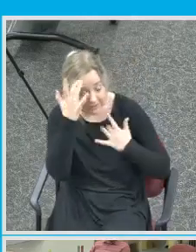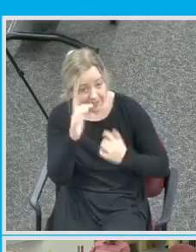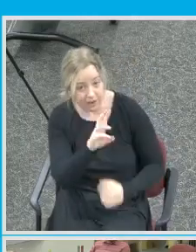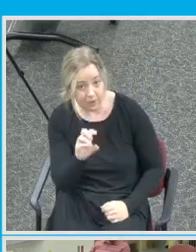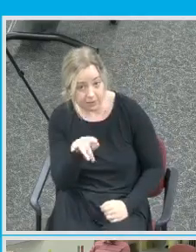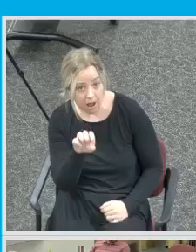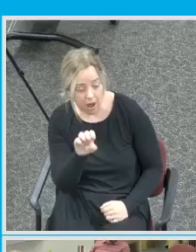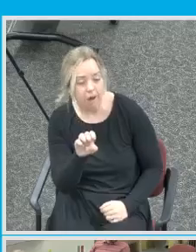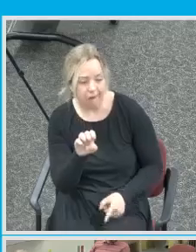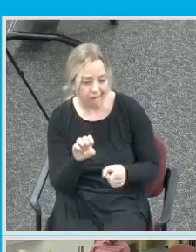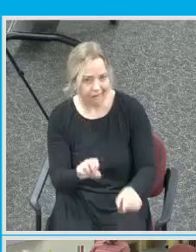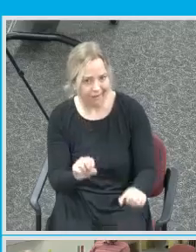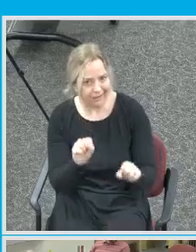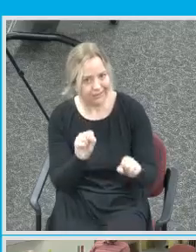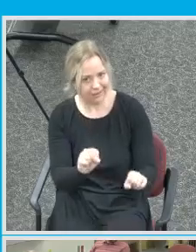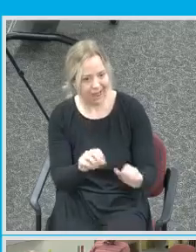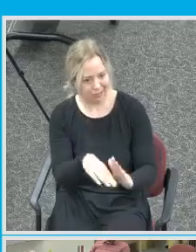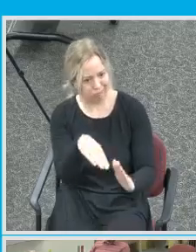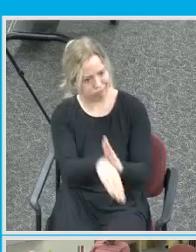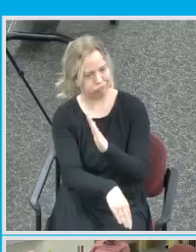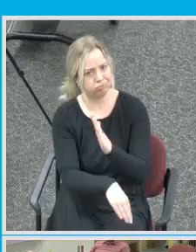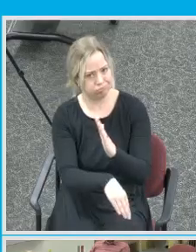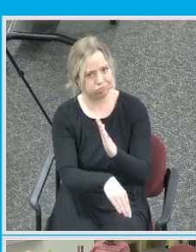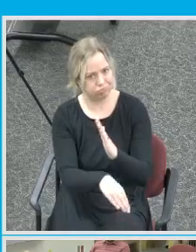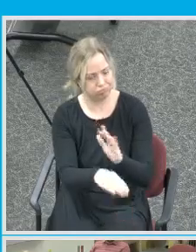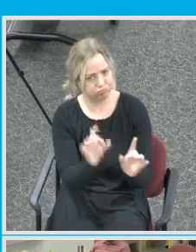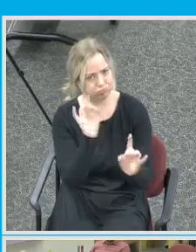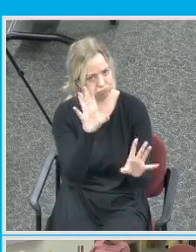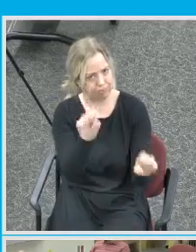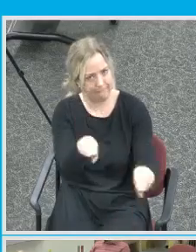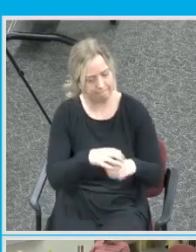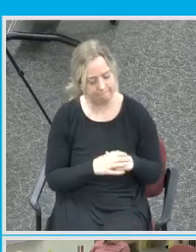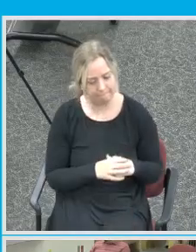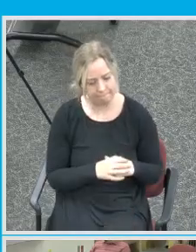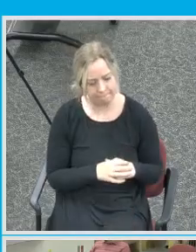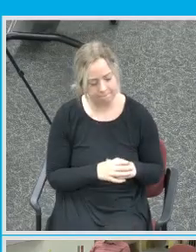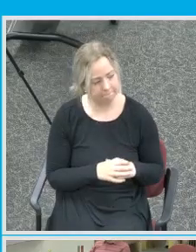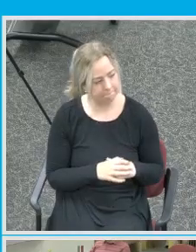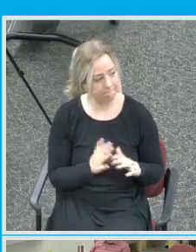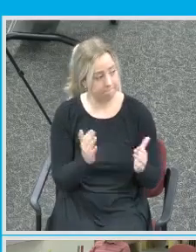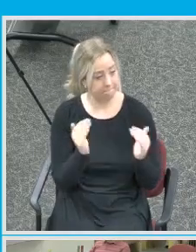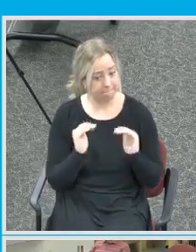end up with this severe outcome. Next slide, please.